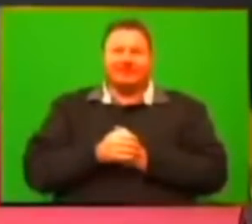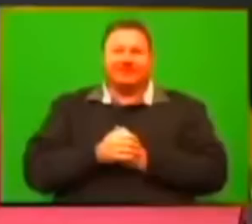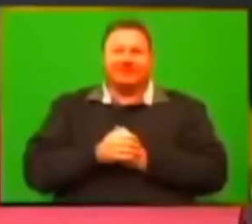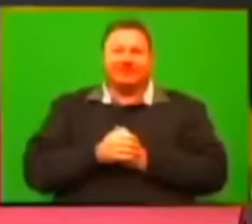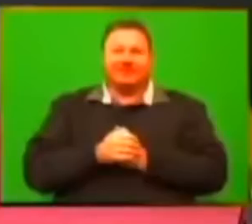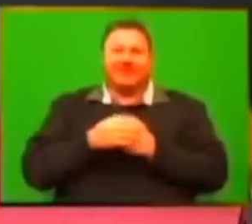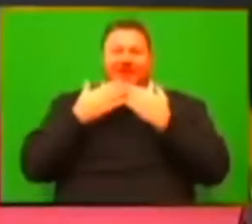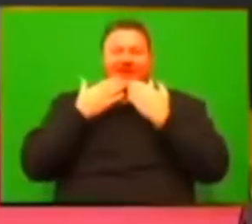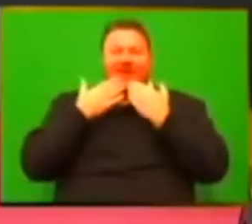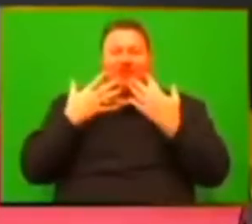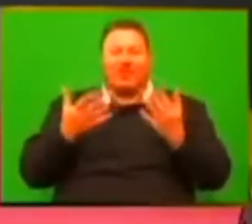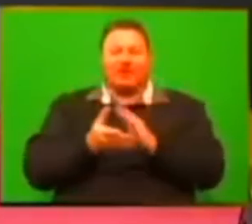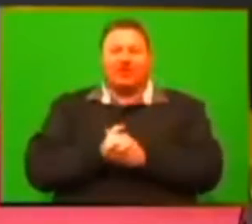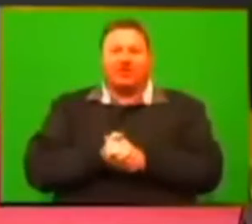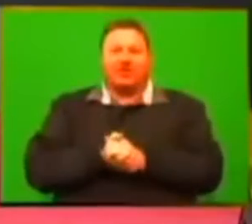Thank you very much.